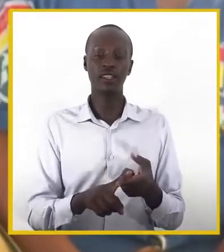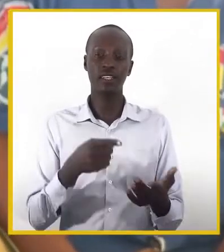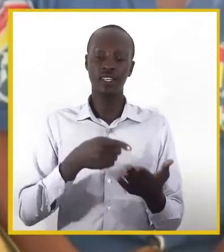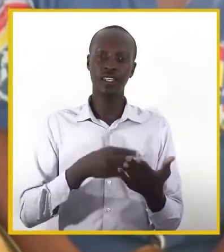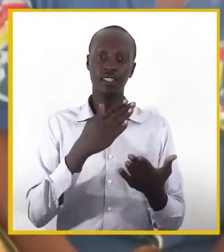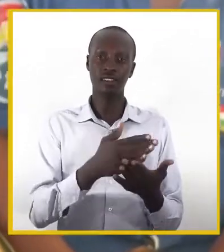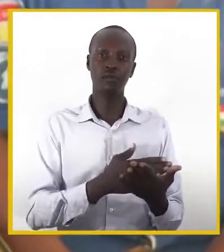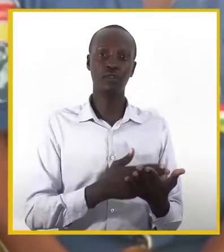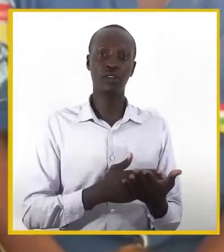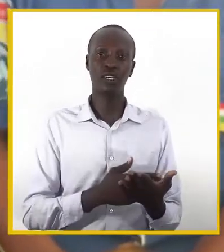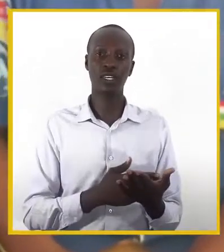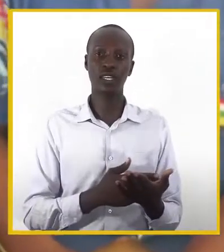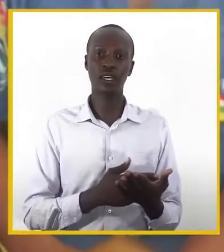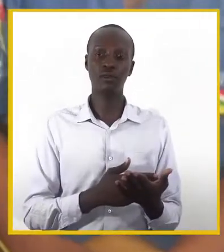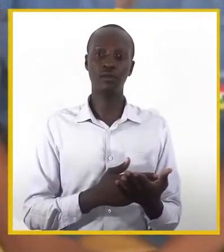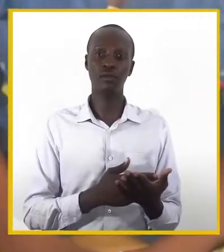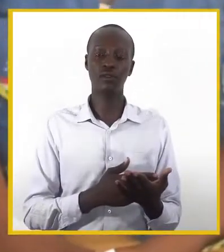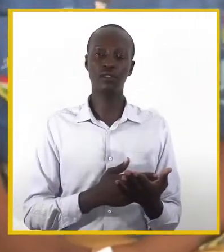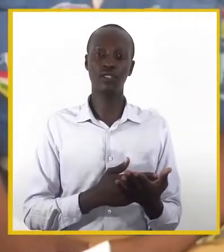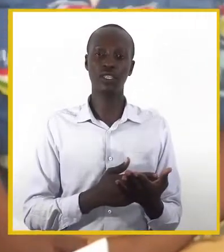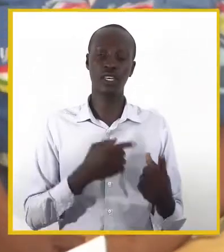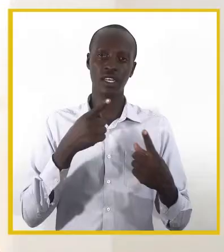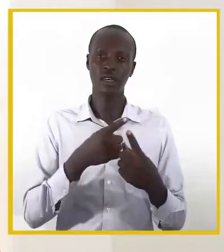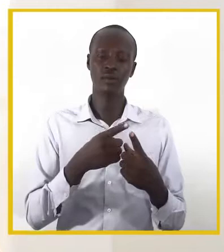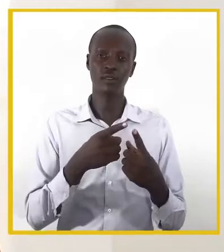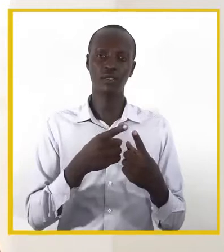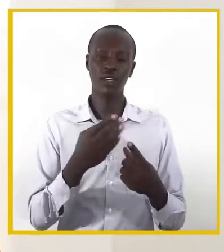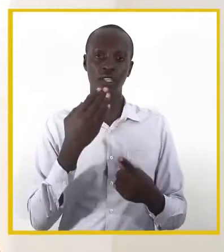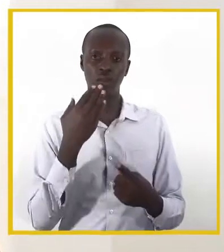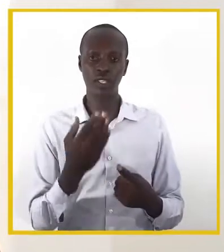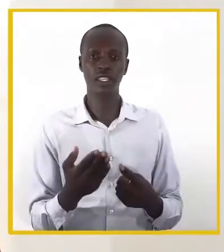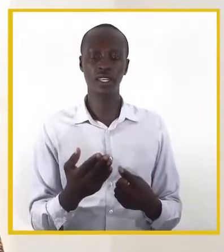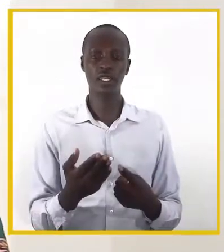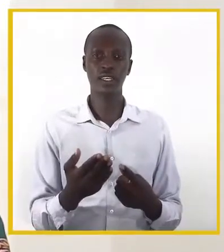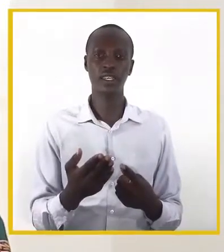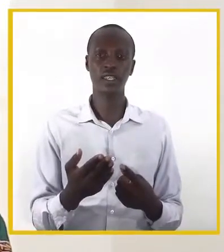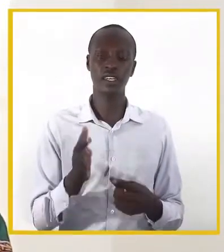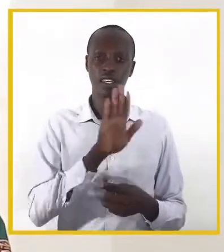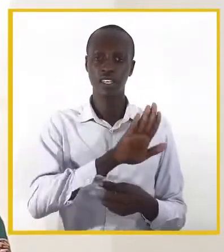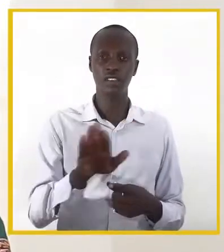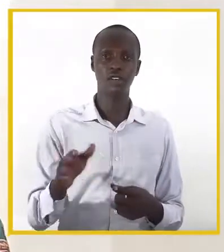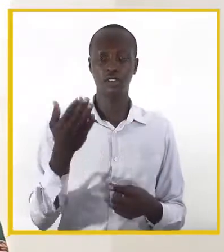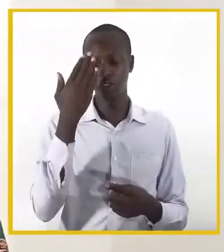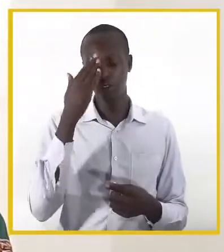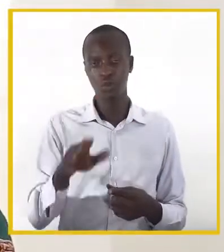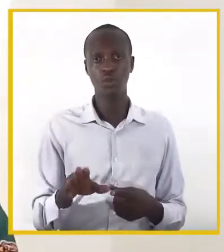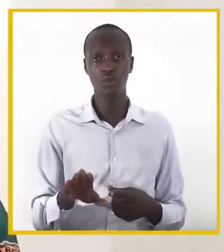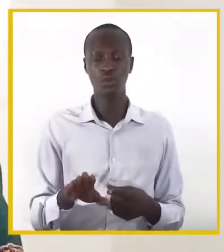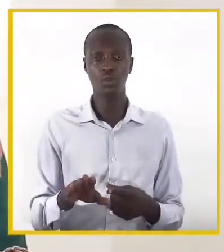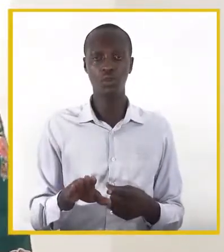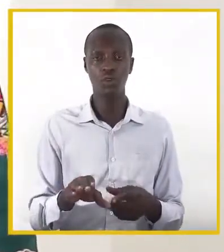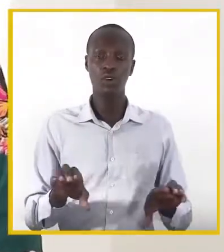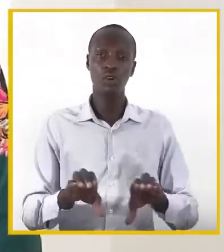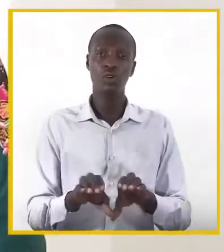a fitting tribute to the dedication and fortitude of those who are serving in the Criminal